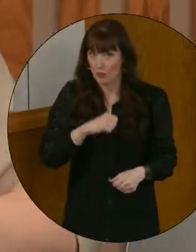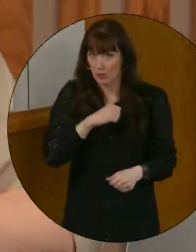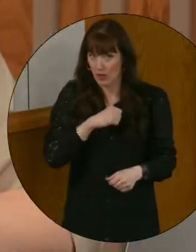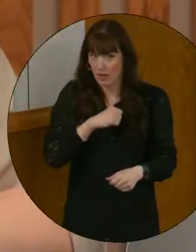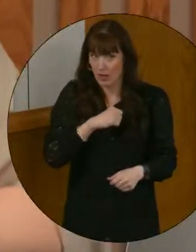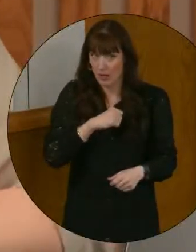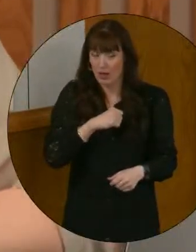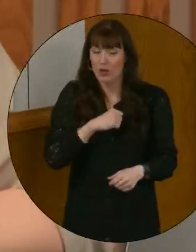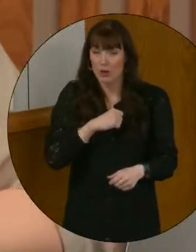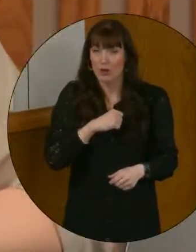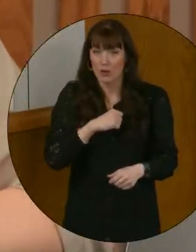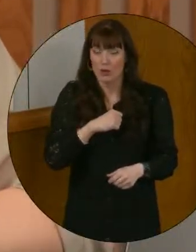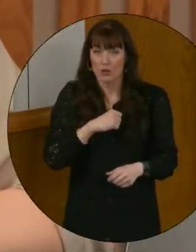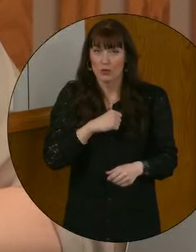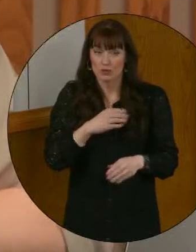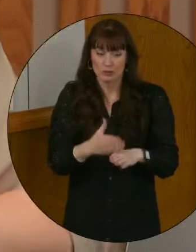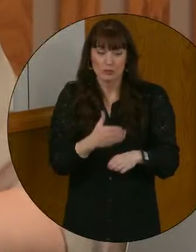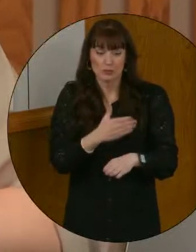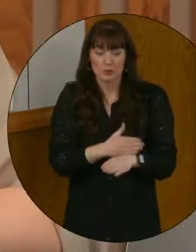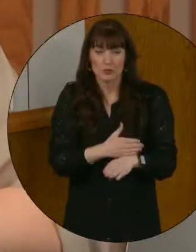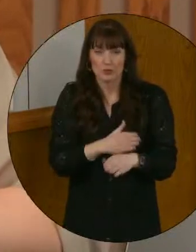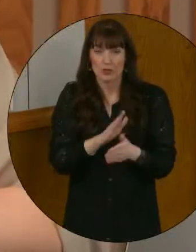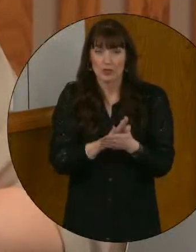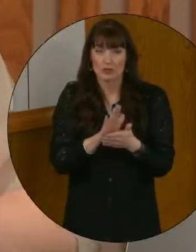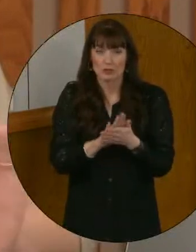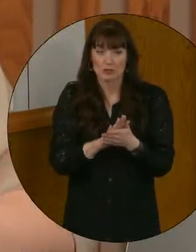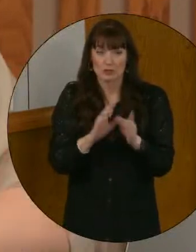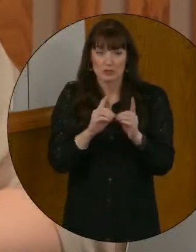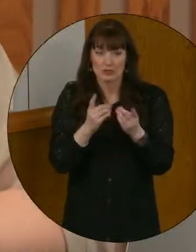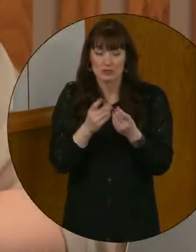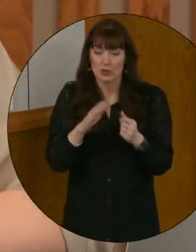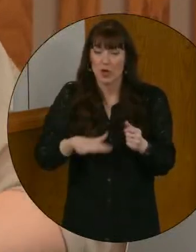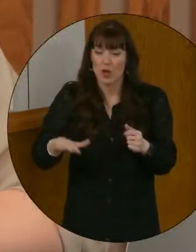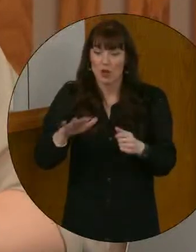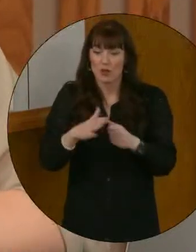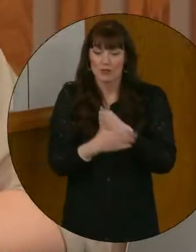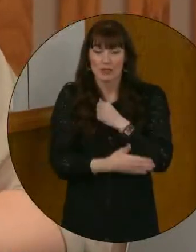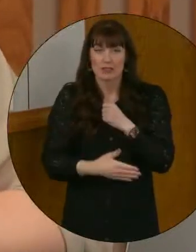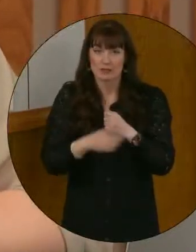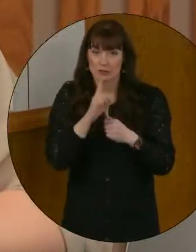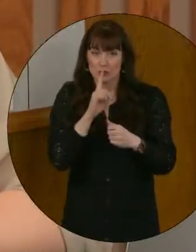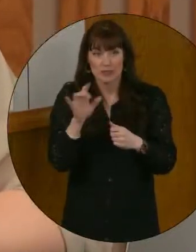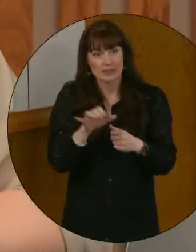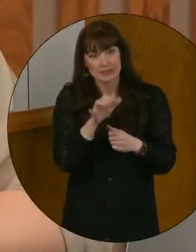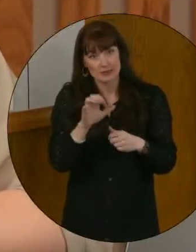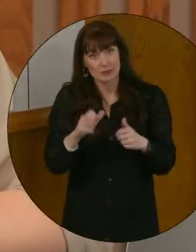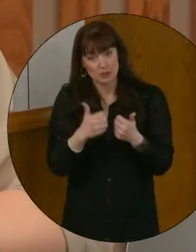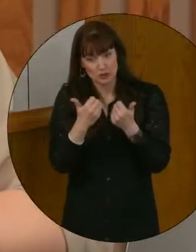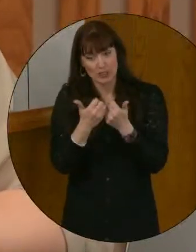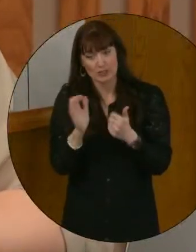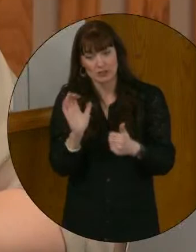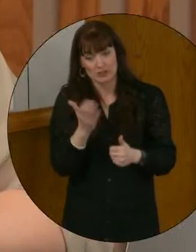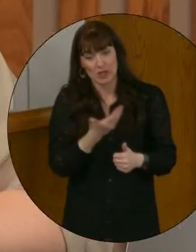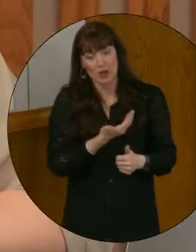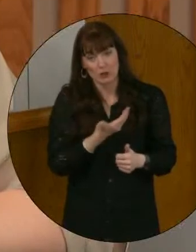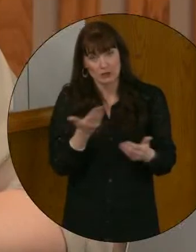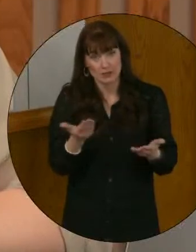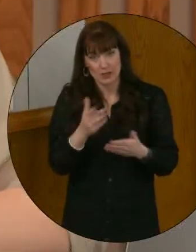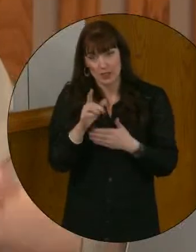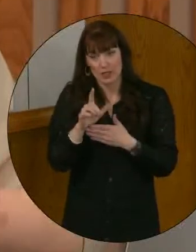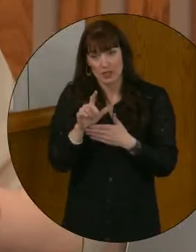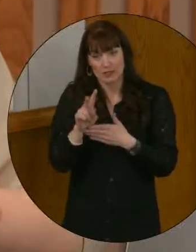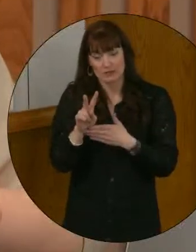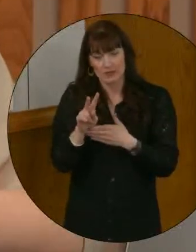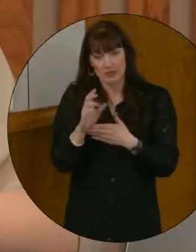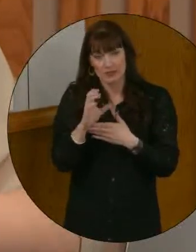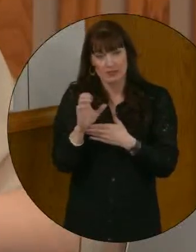move the needle forward. There are school districts across the country who are also facing very, very similar challenges that we are, and it